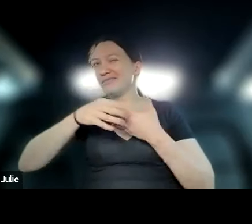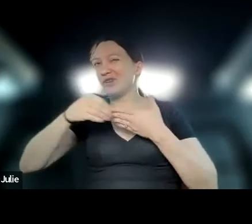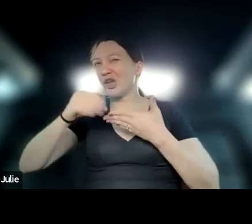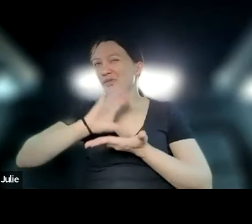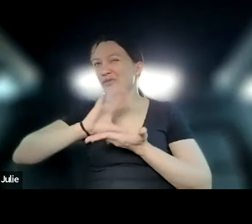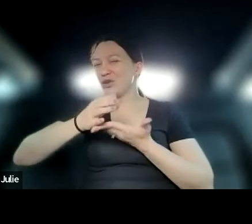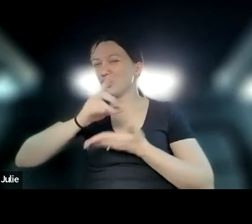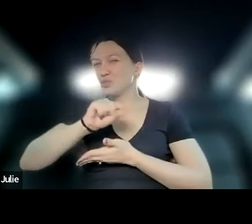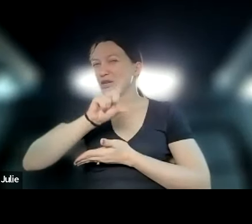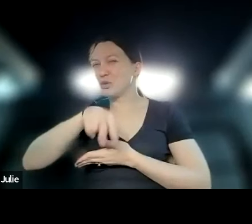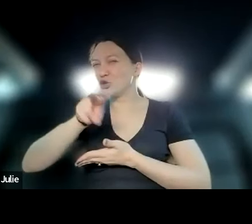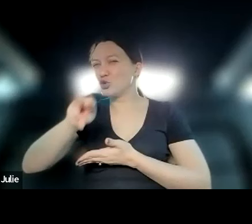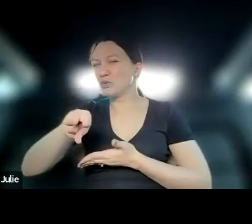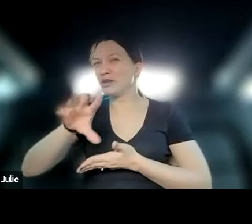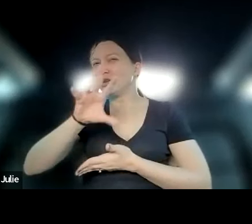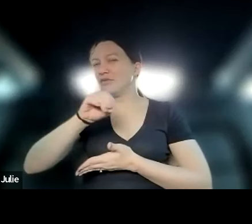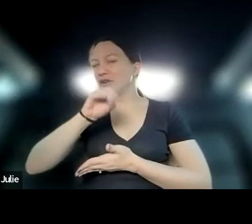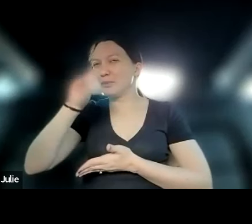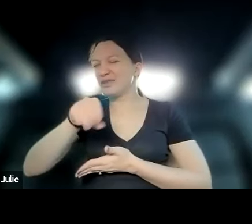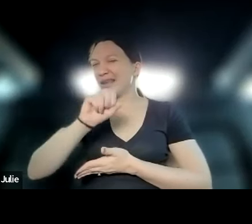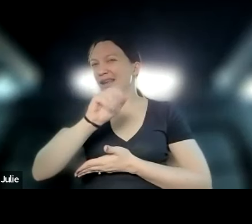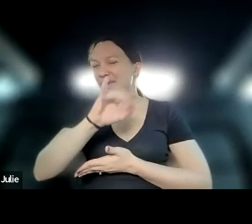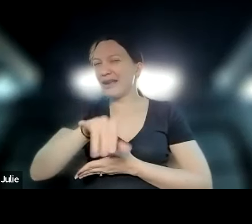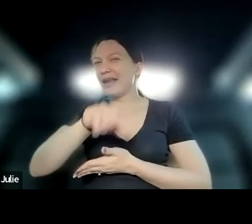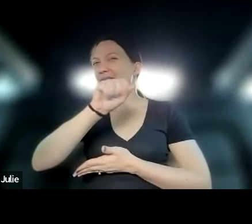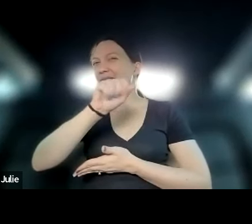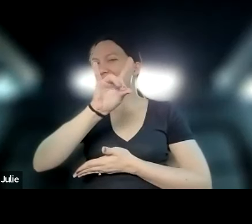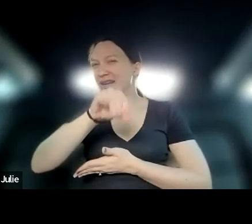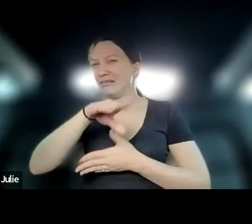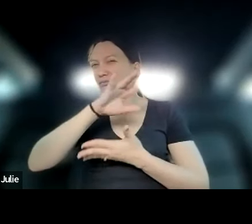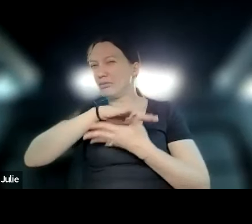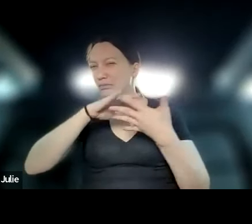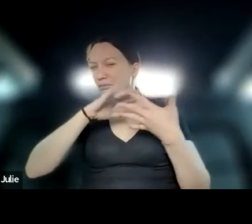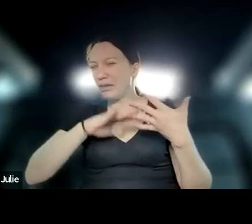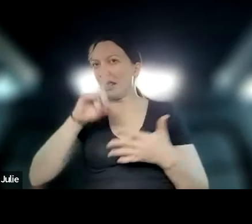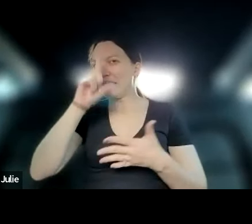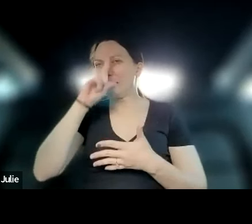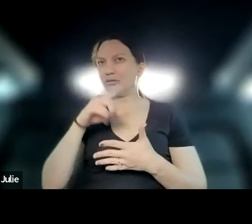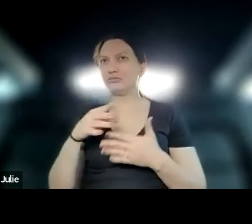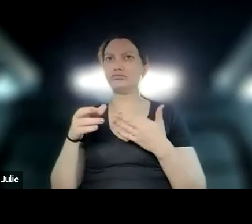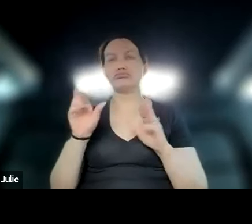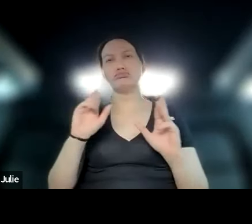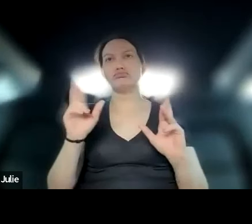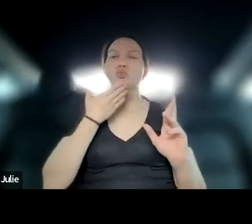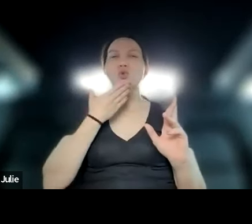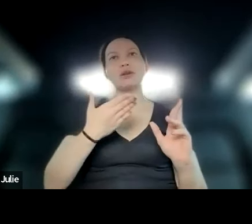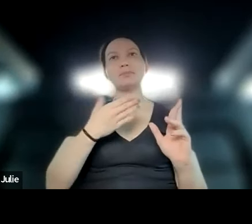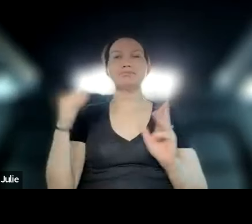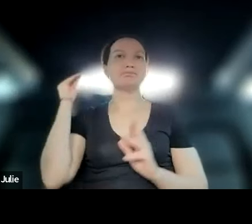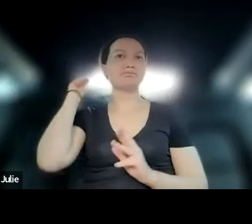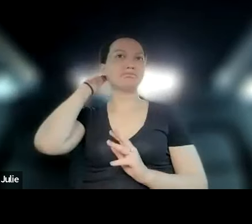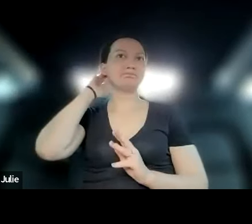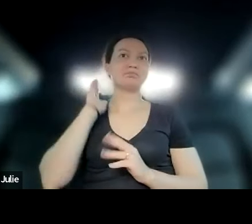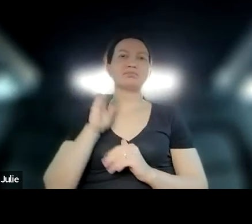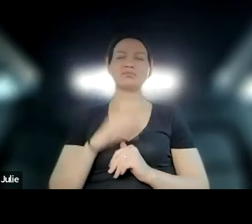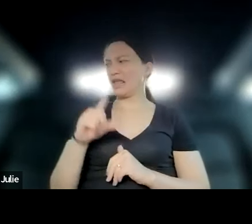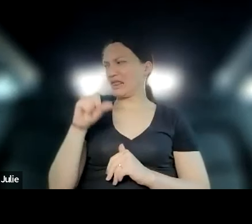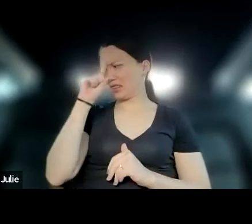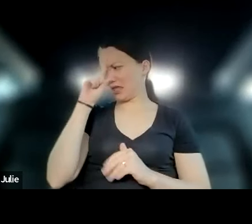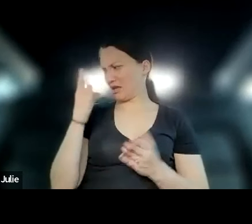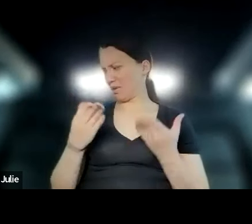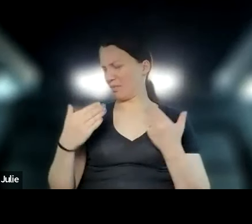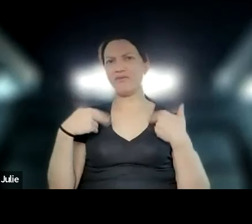2022? Like what is 50% AMI? What is 80% AMI? I think it's handy. I think we may even have a